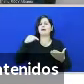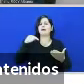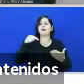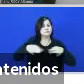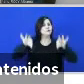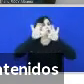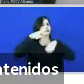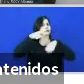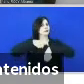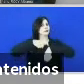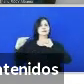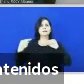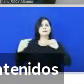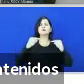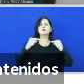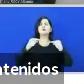is diverse.